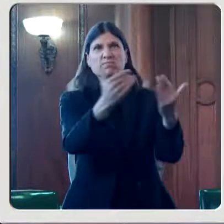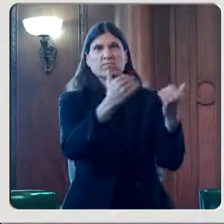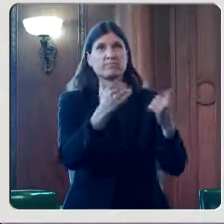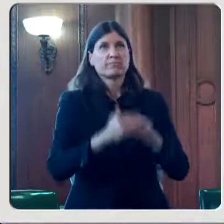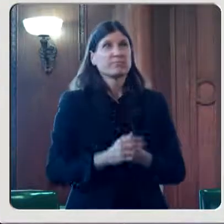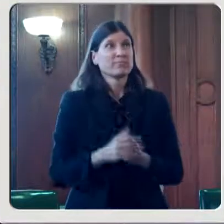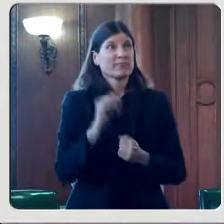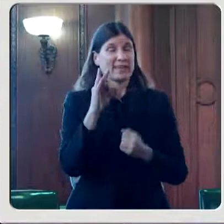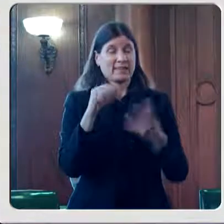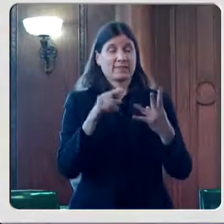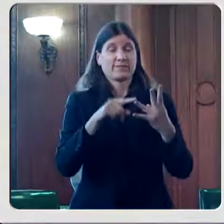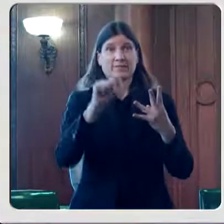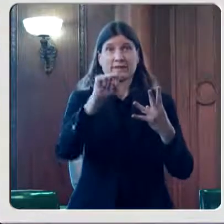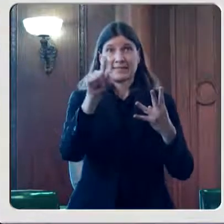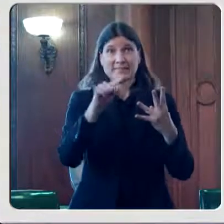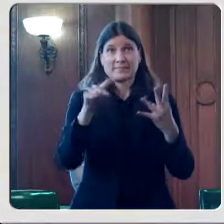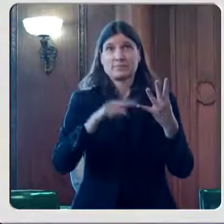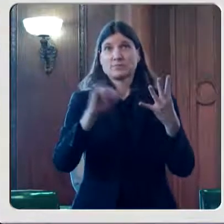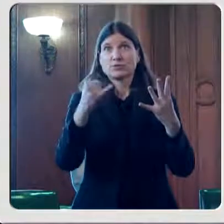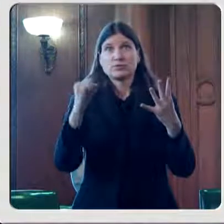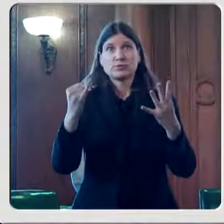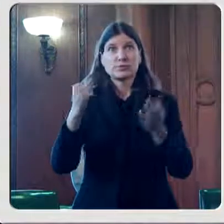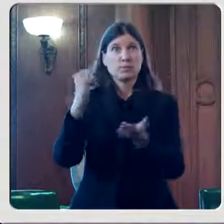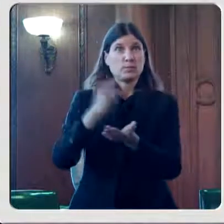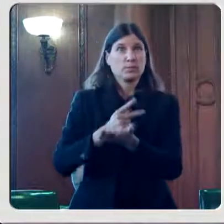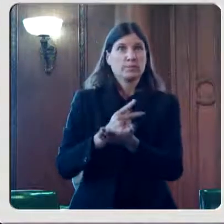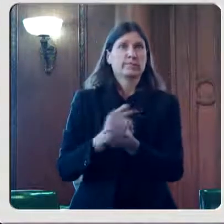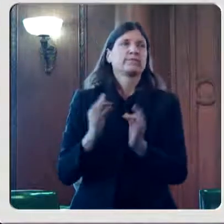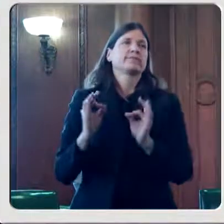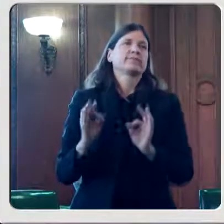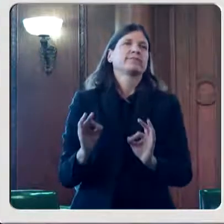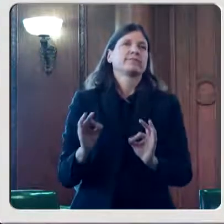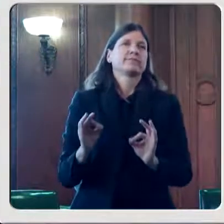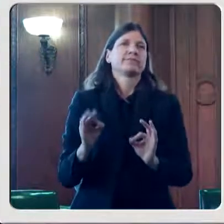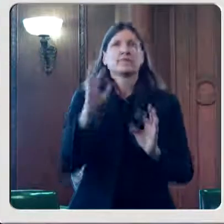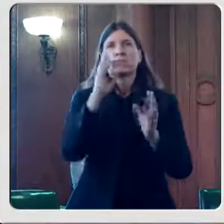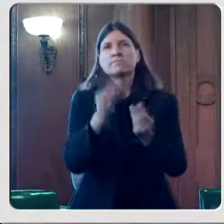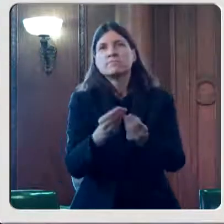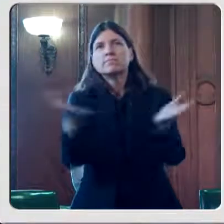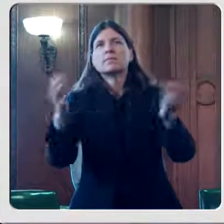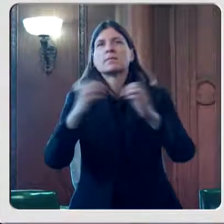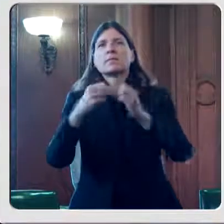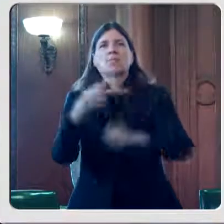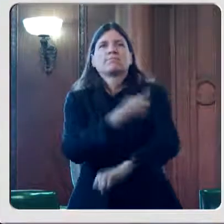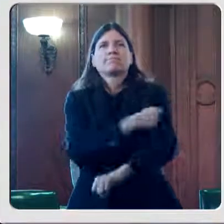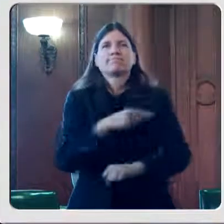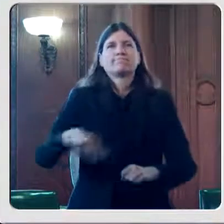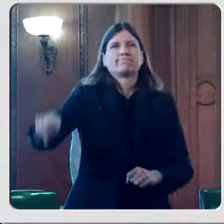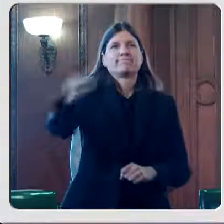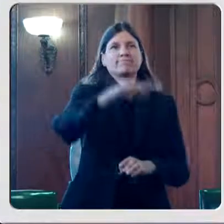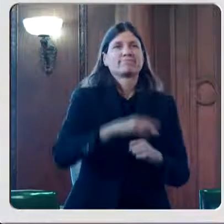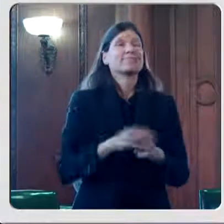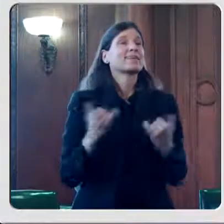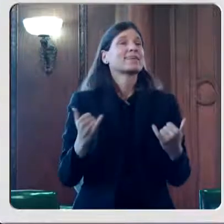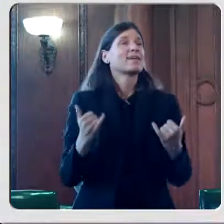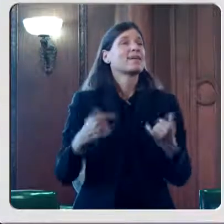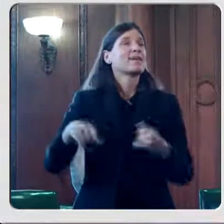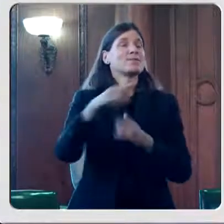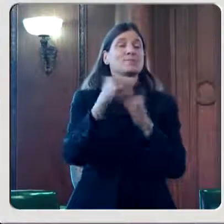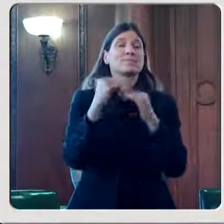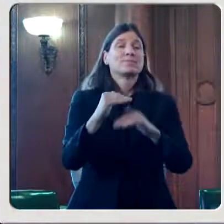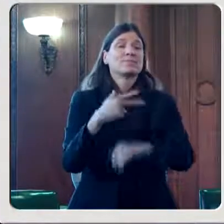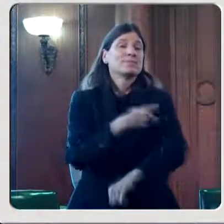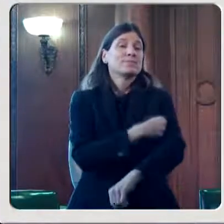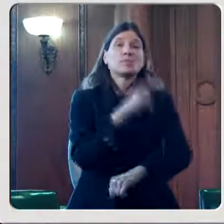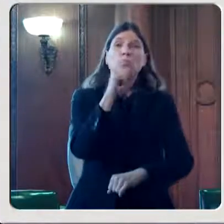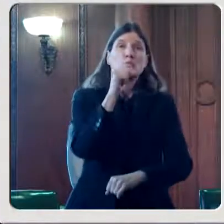beyond the 75-year-old group into people who have multiple comorbid conditions, or who are essential